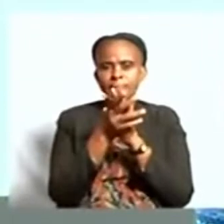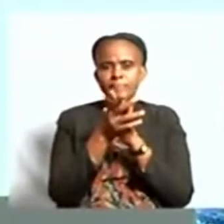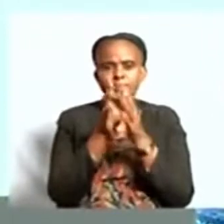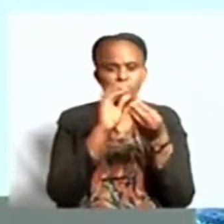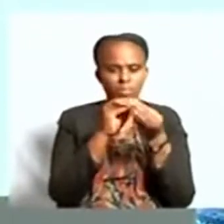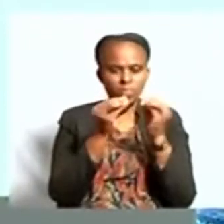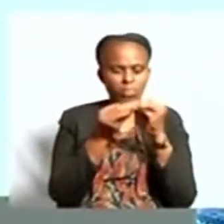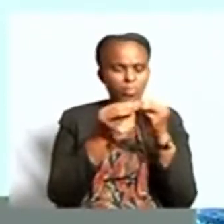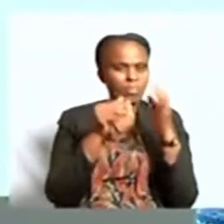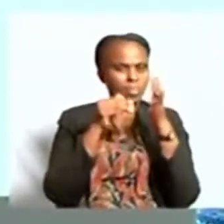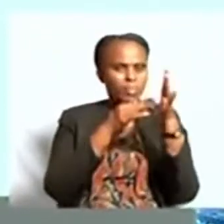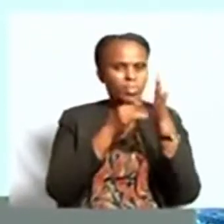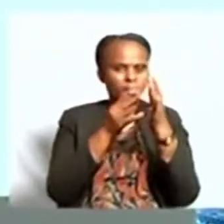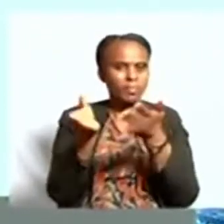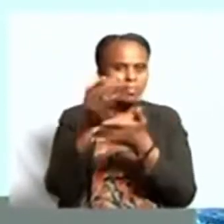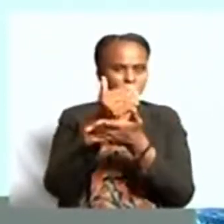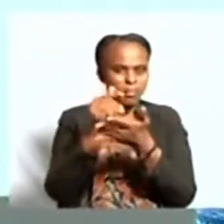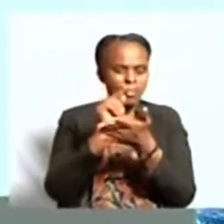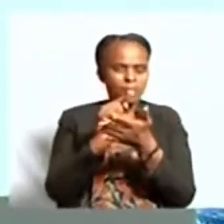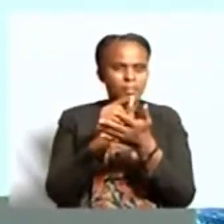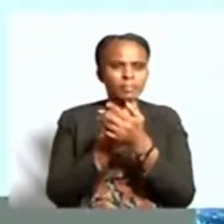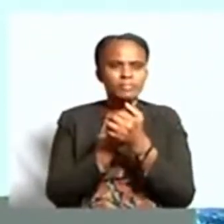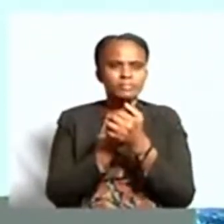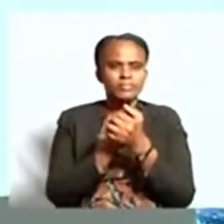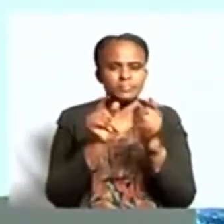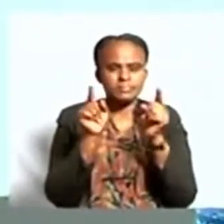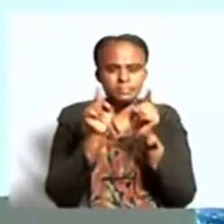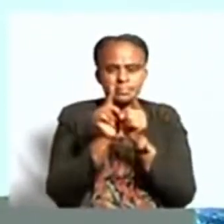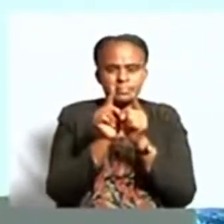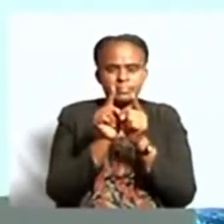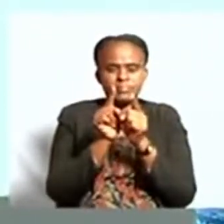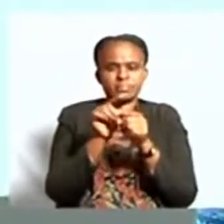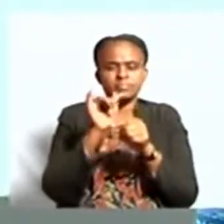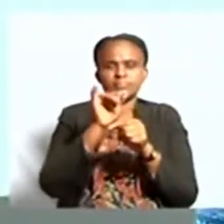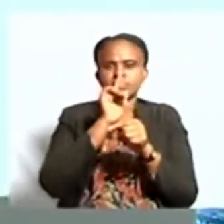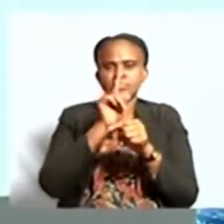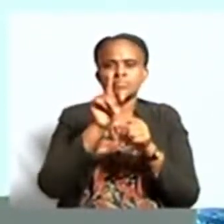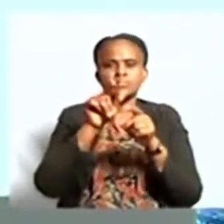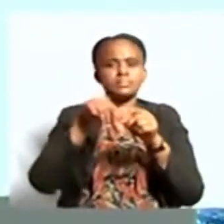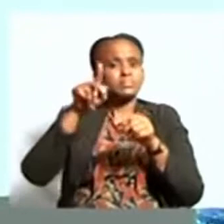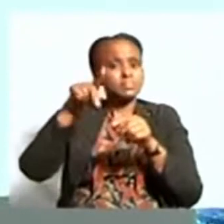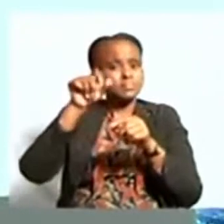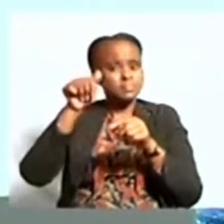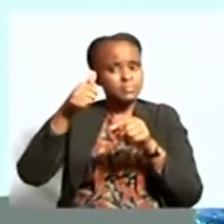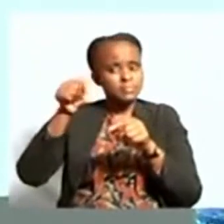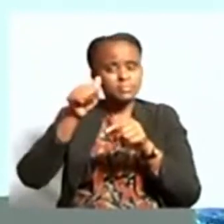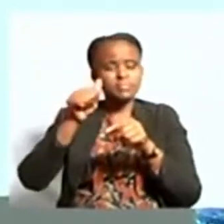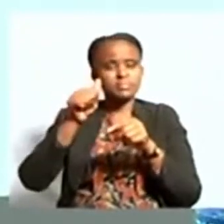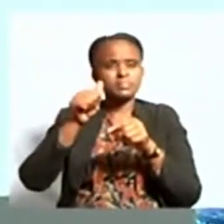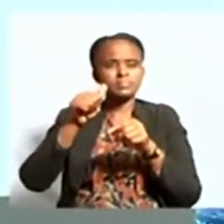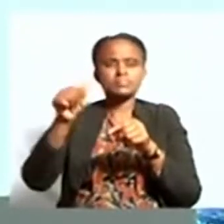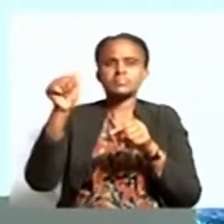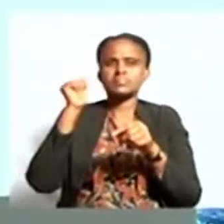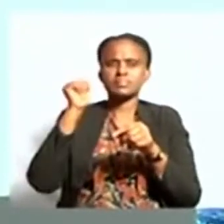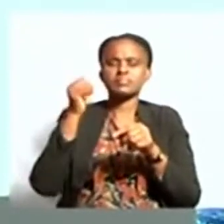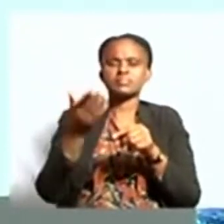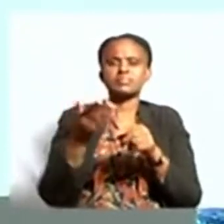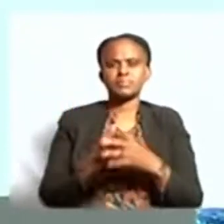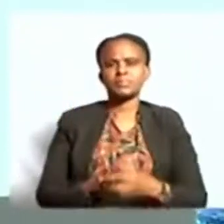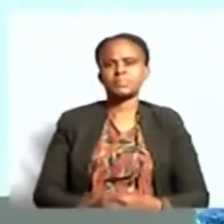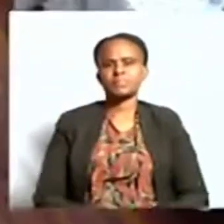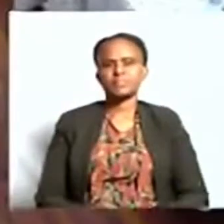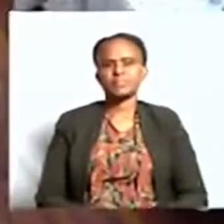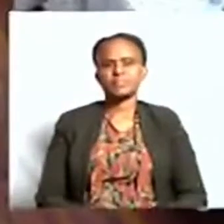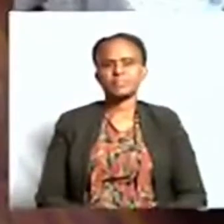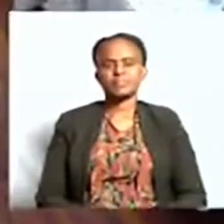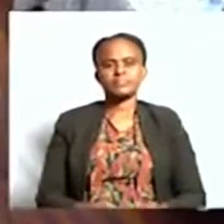estimates against the actual correction. And apparently the controlling officer seems to be disputing the